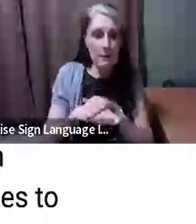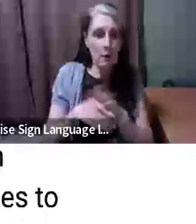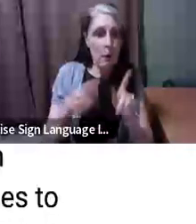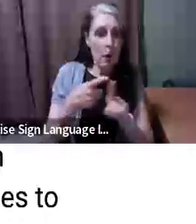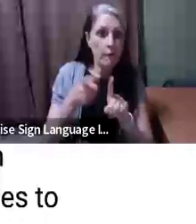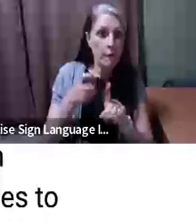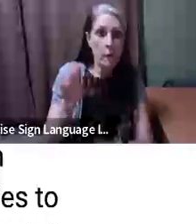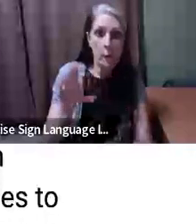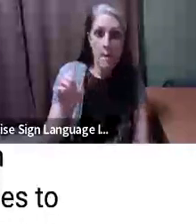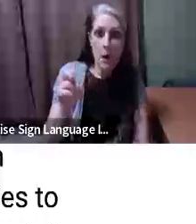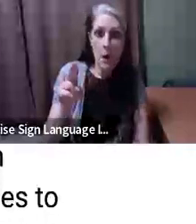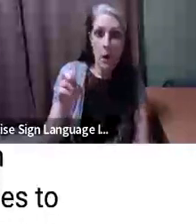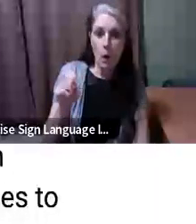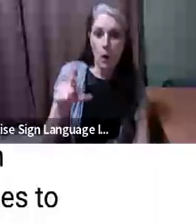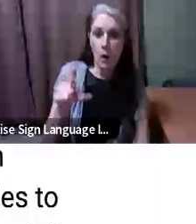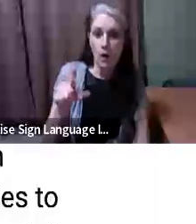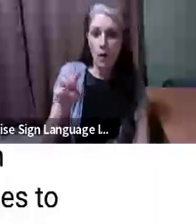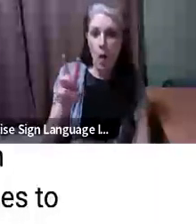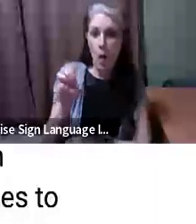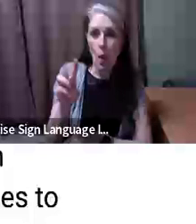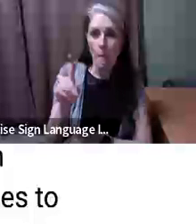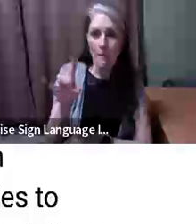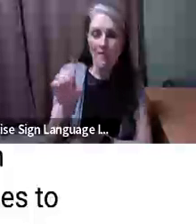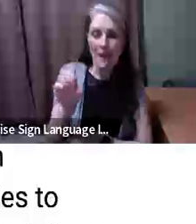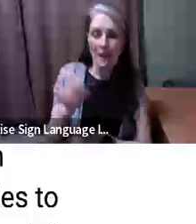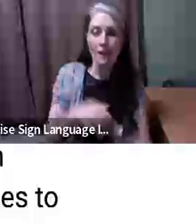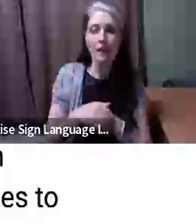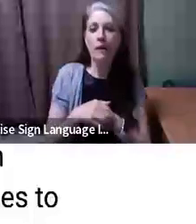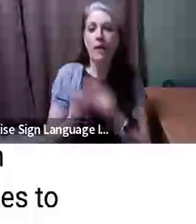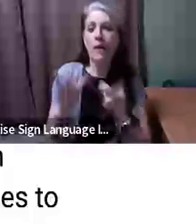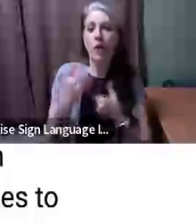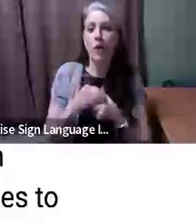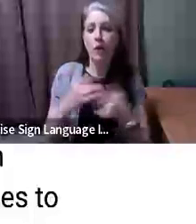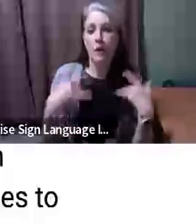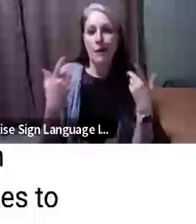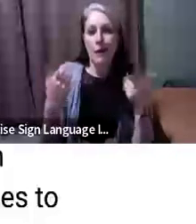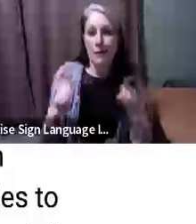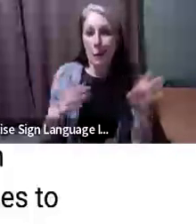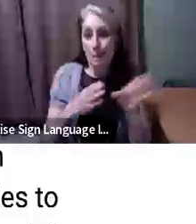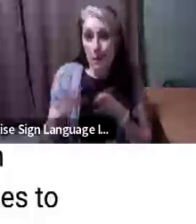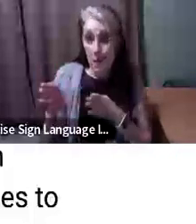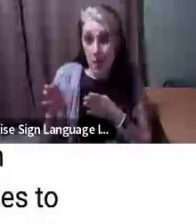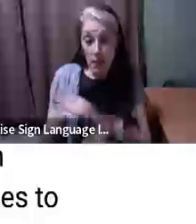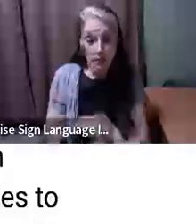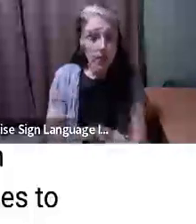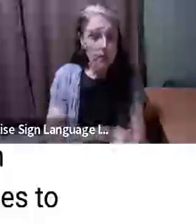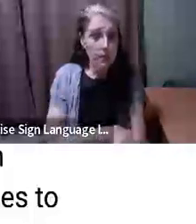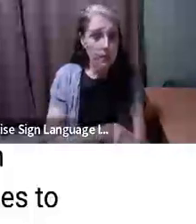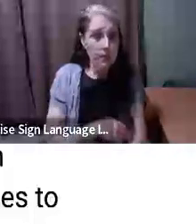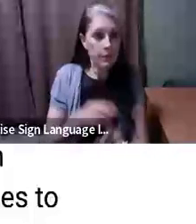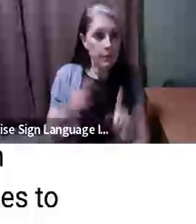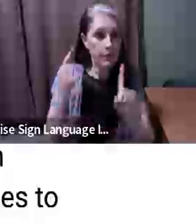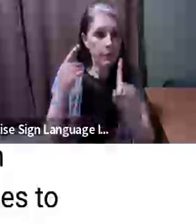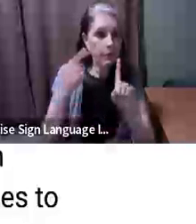terms of their public statement that they include in event planning. We strive to host